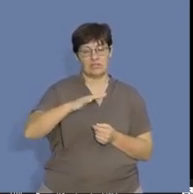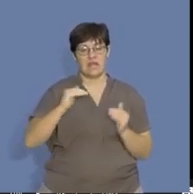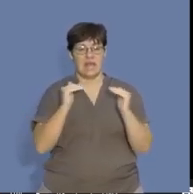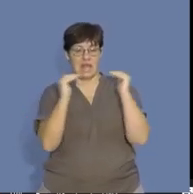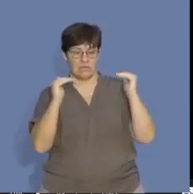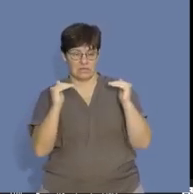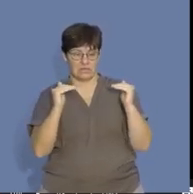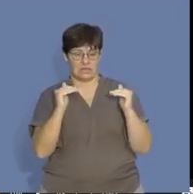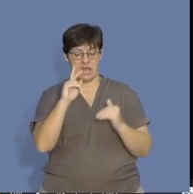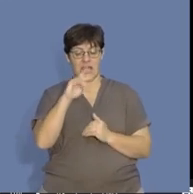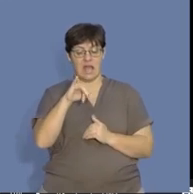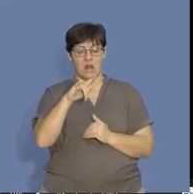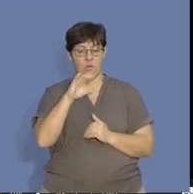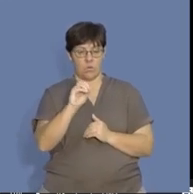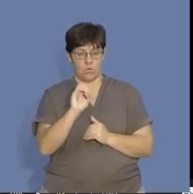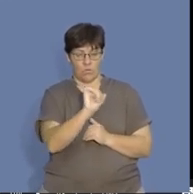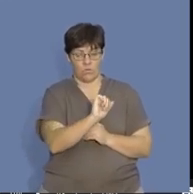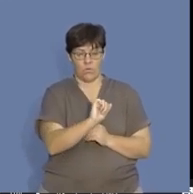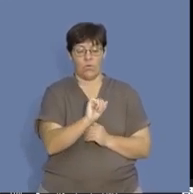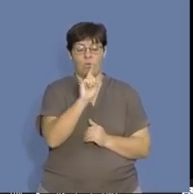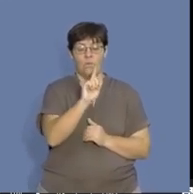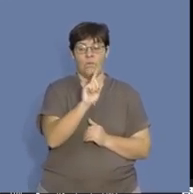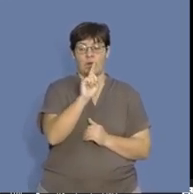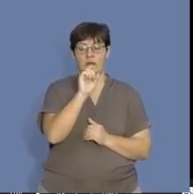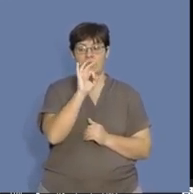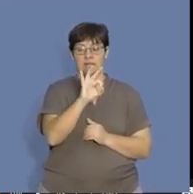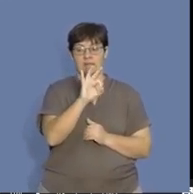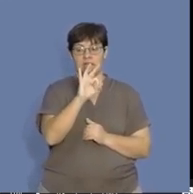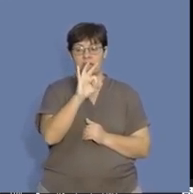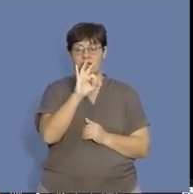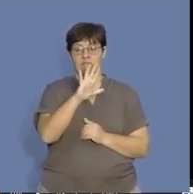his average equity, Tylo's average equity,